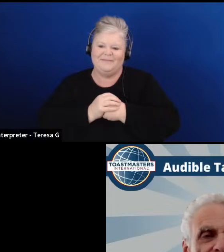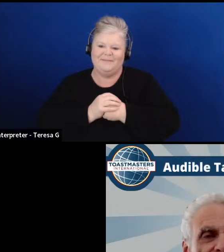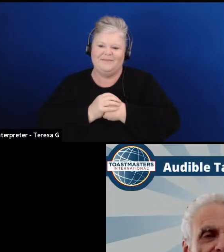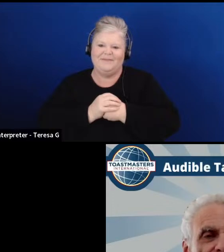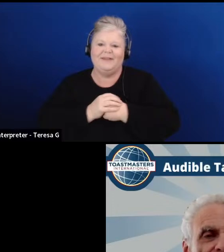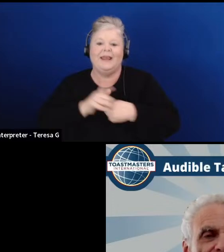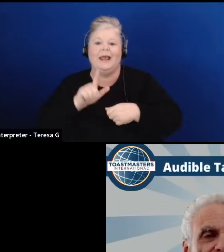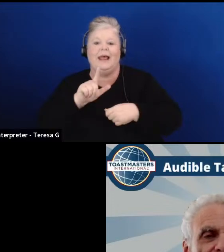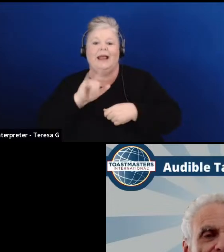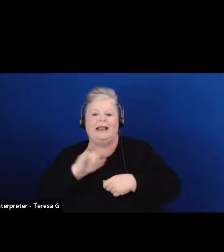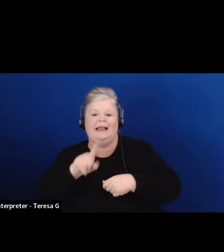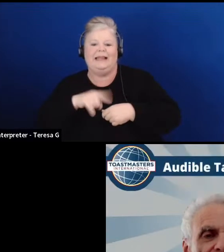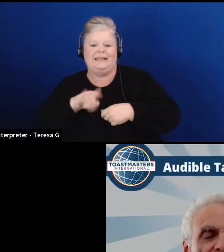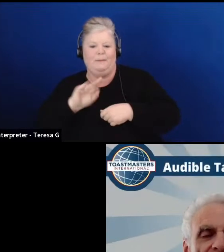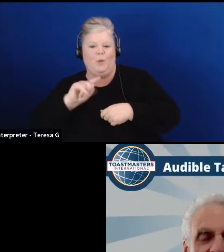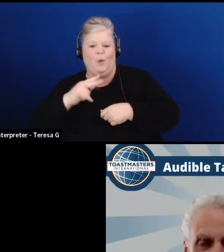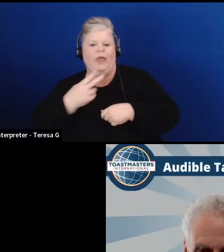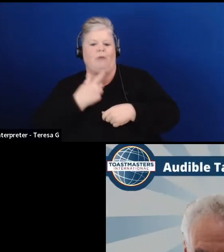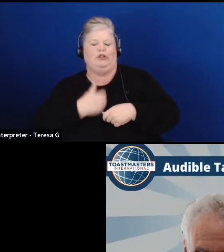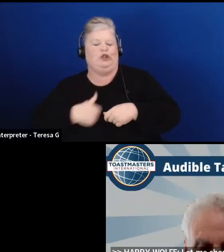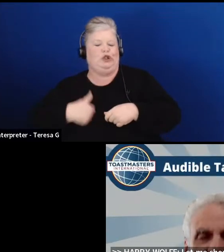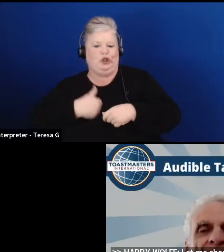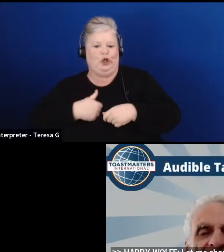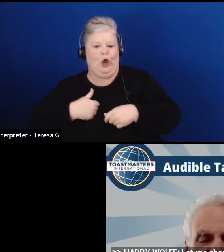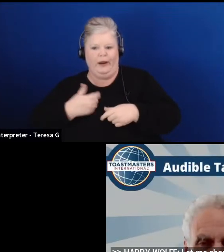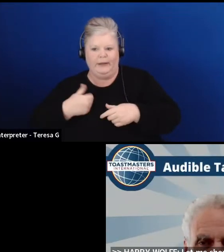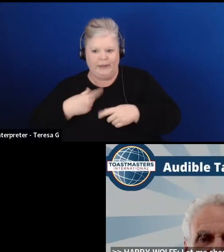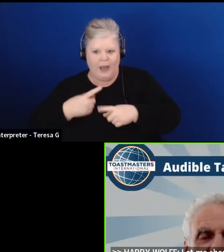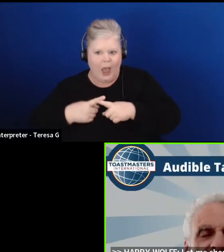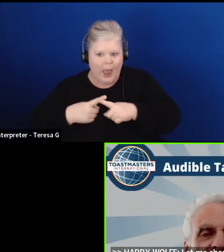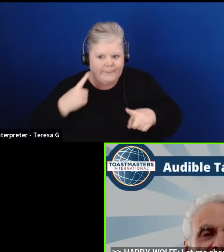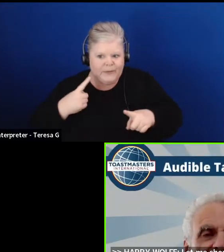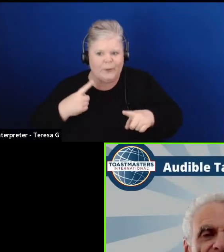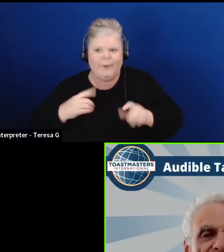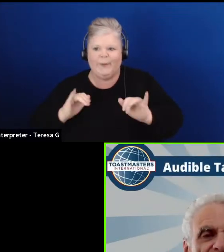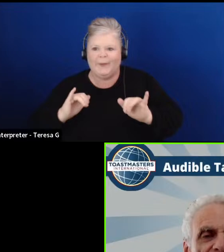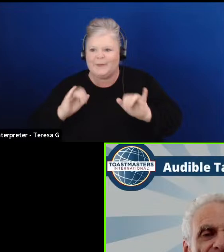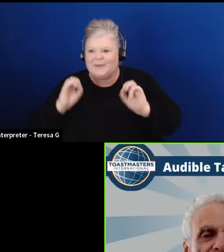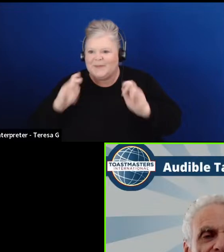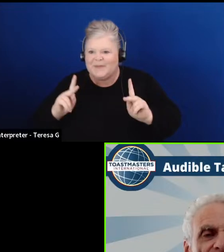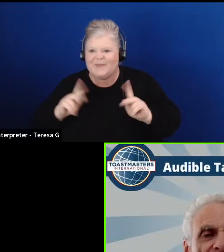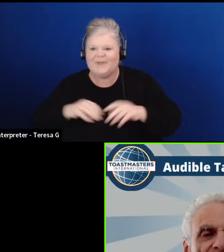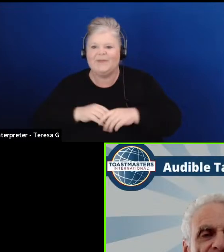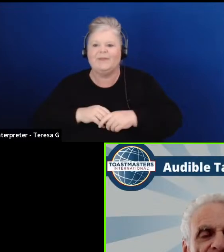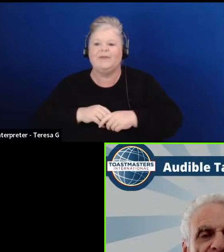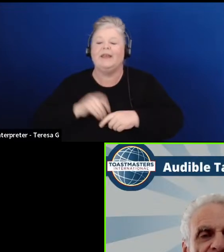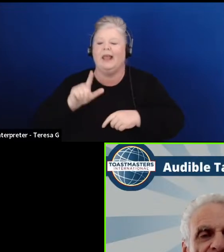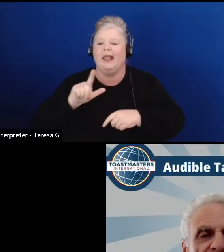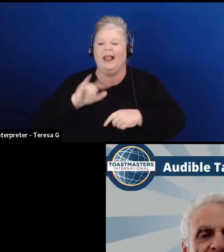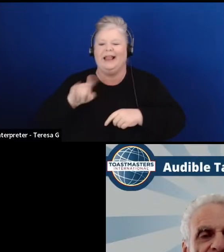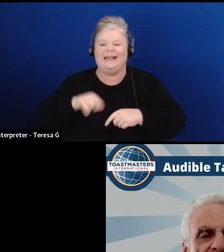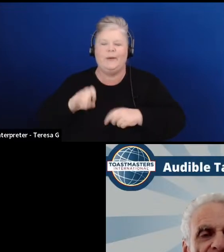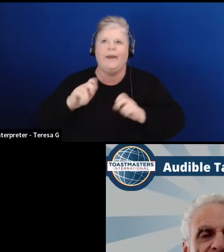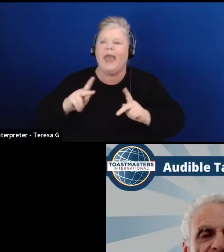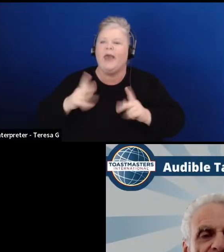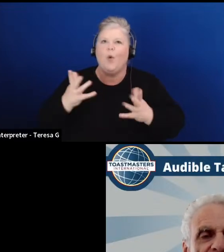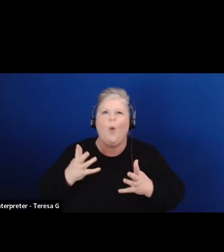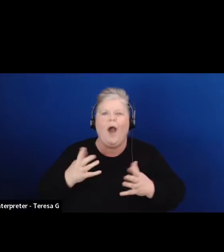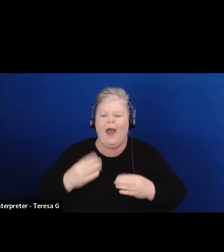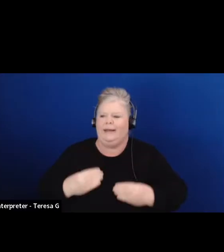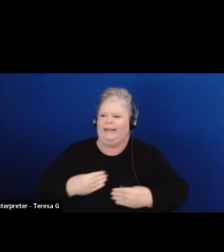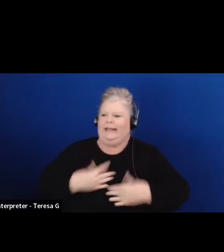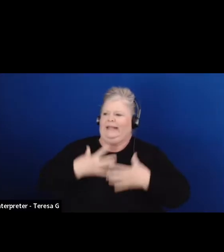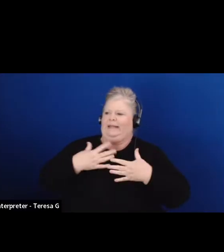I'm sorry, I had to turn on my audio here. That's okay. All right, what gets me excited